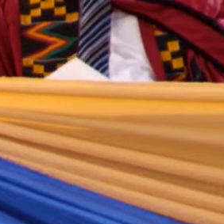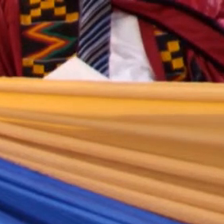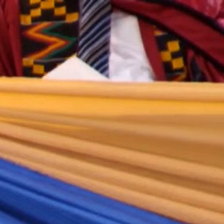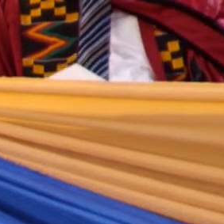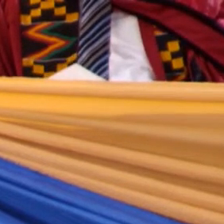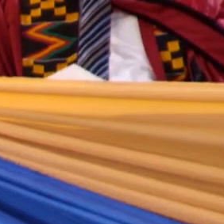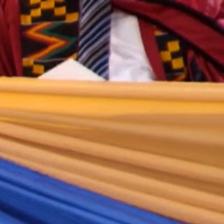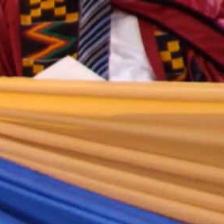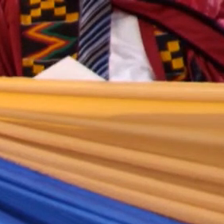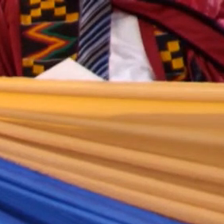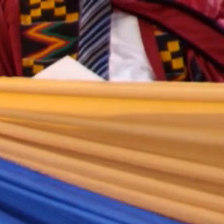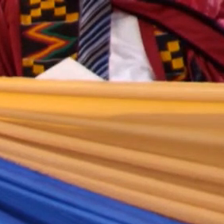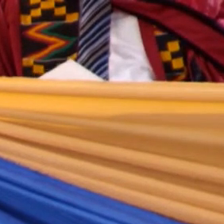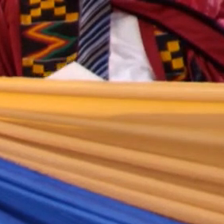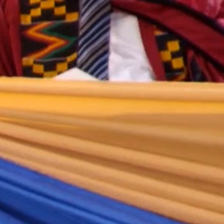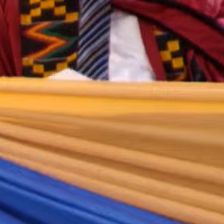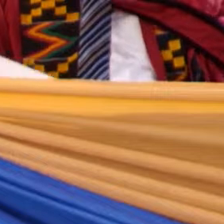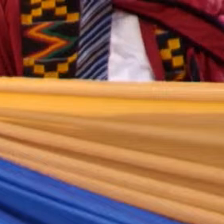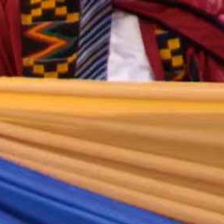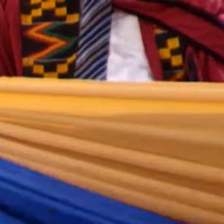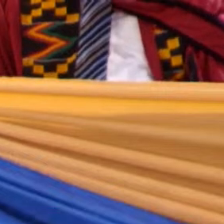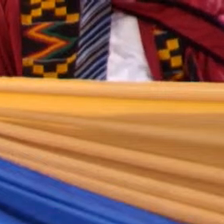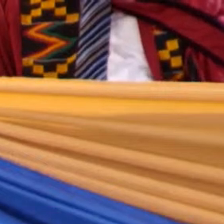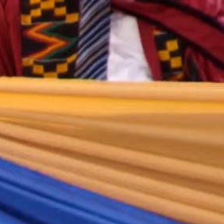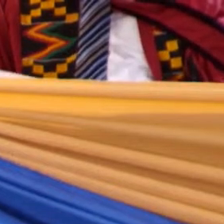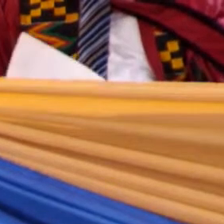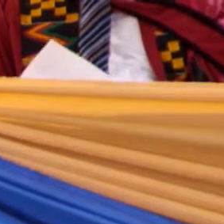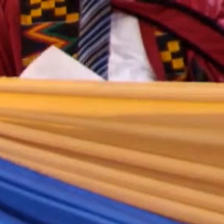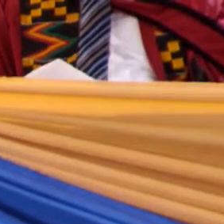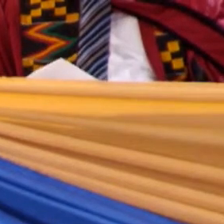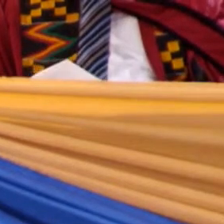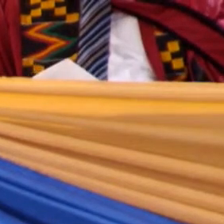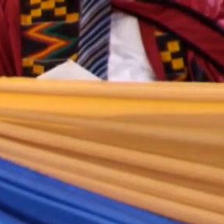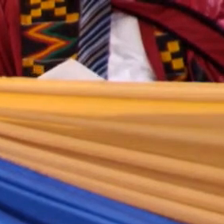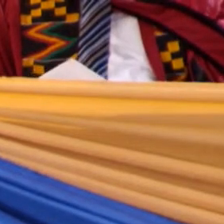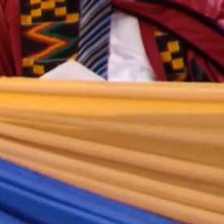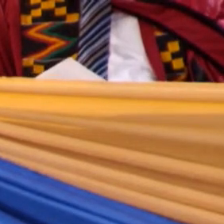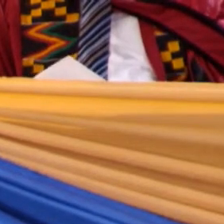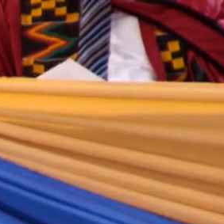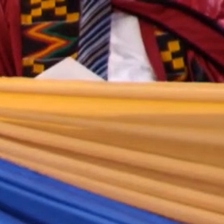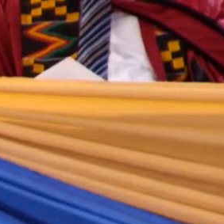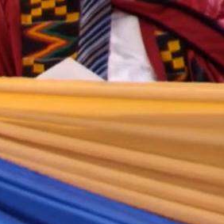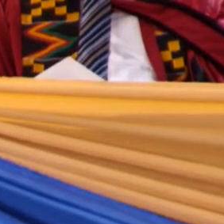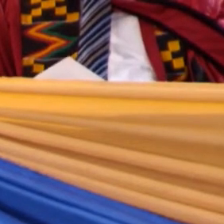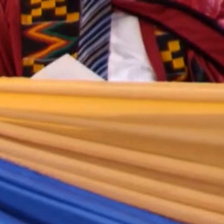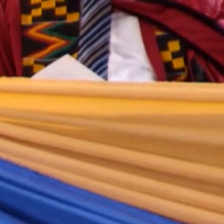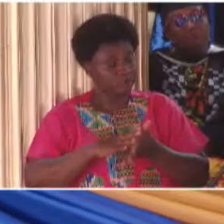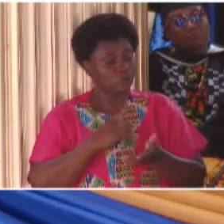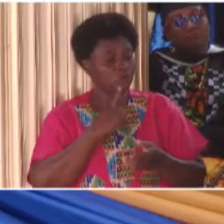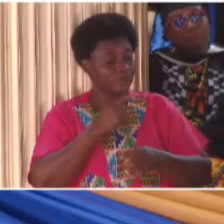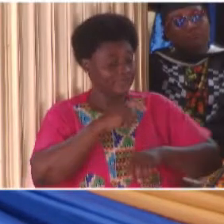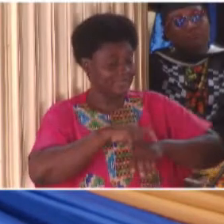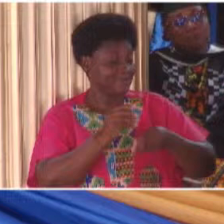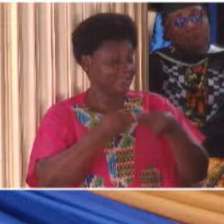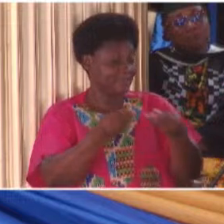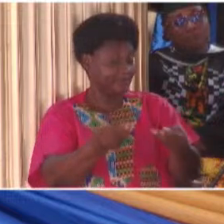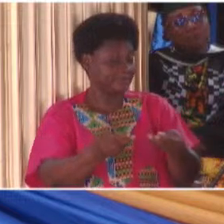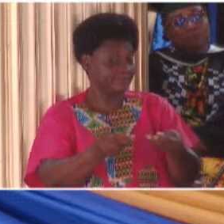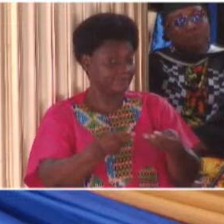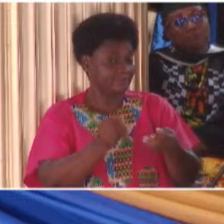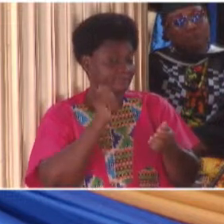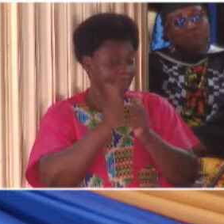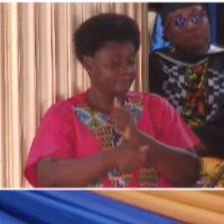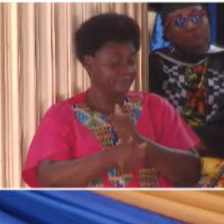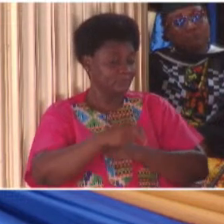Applied Sciences who, having followed the approved course of study over the stipulated period and passed